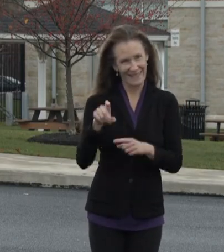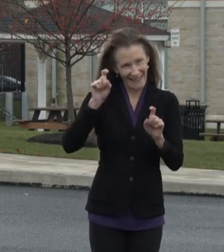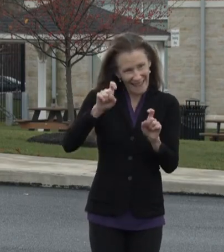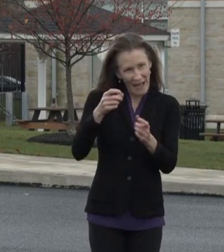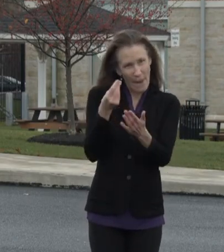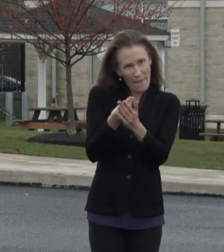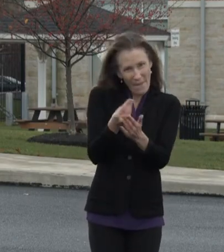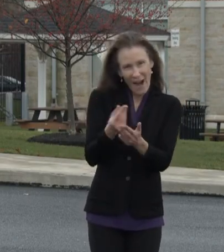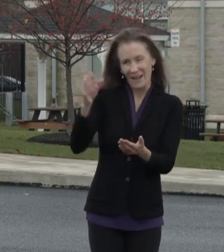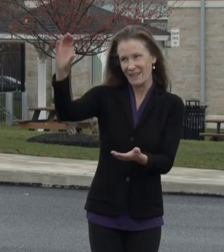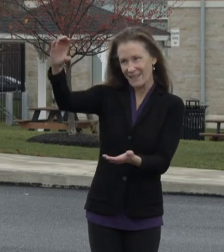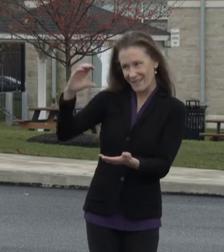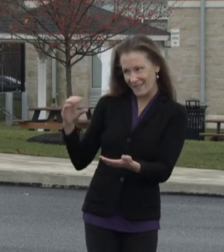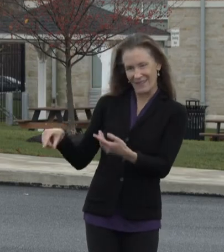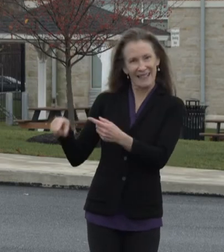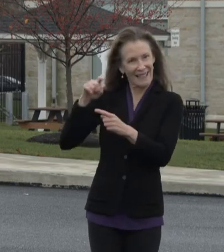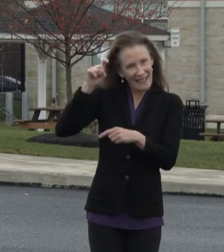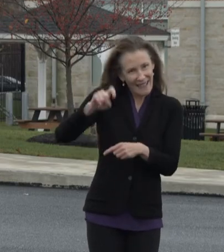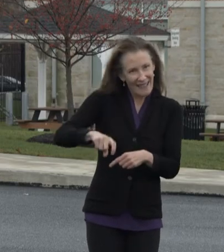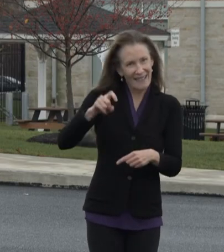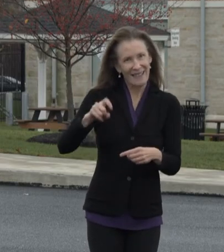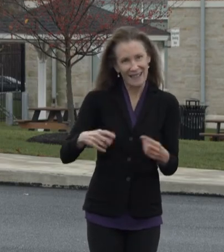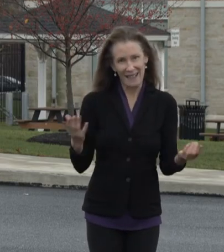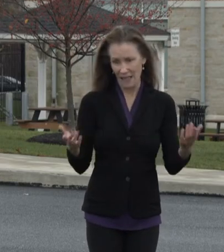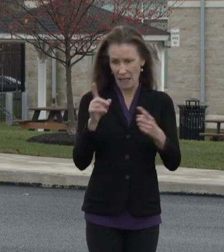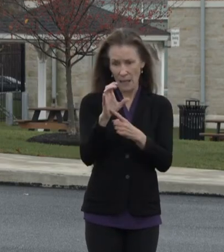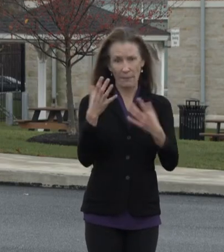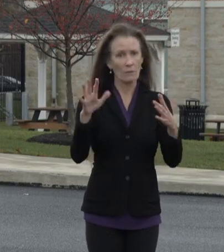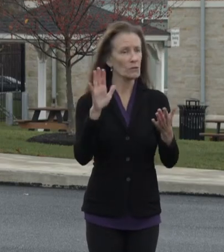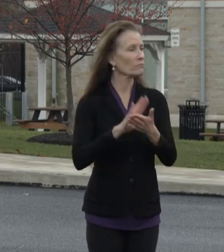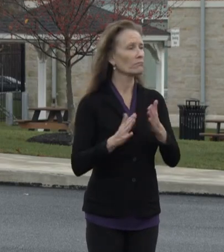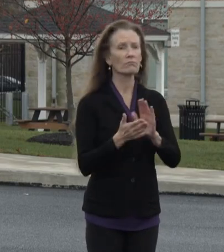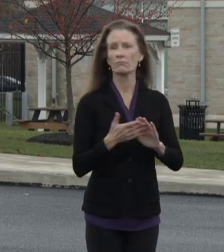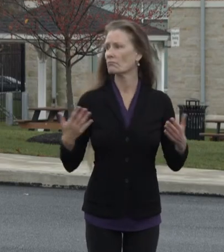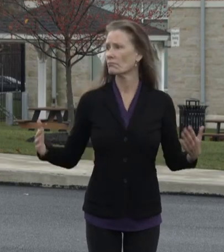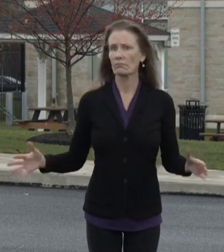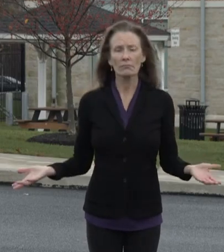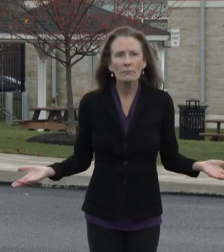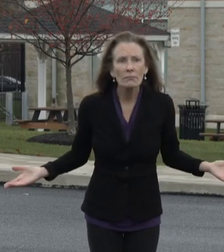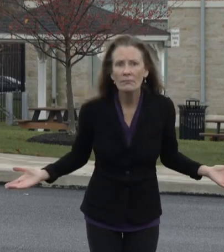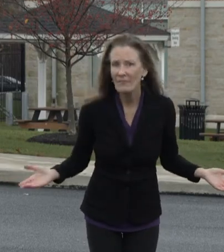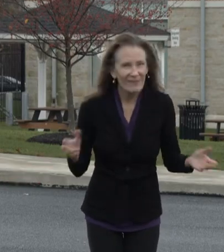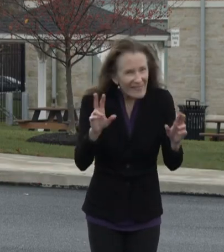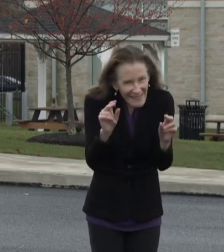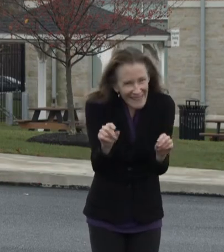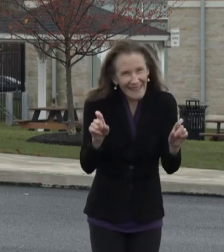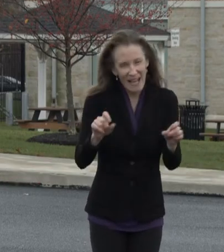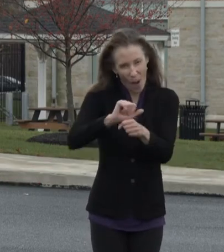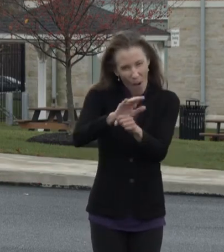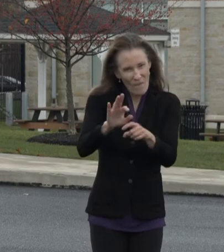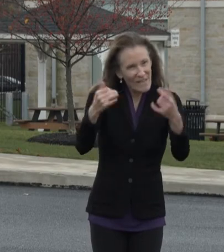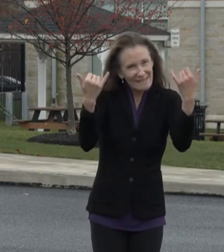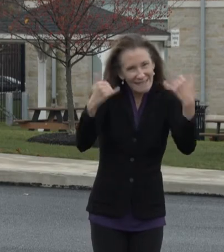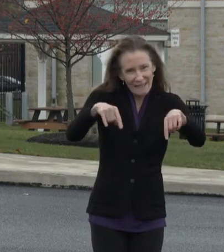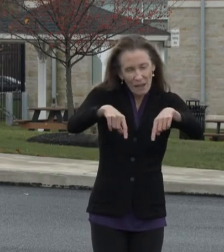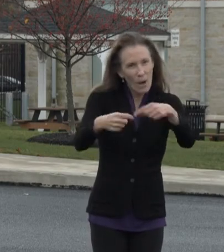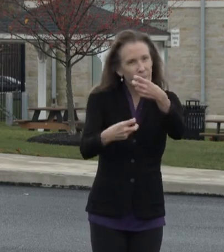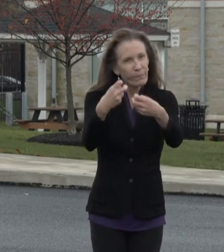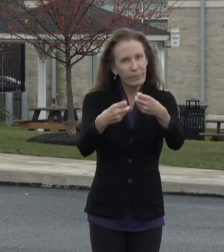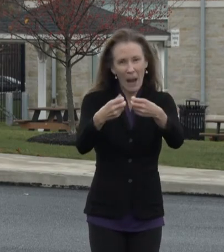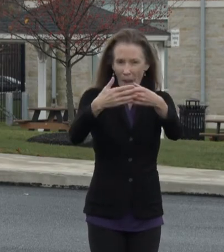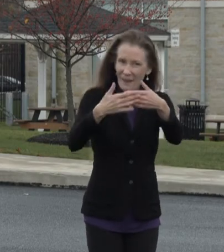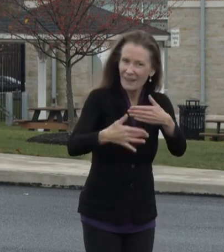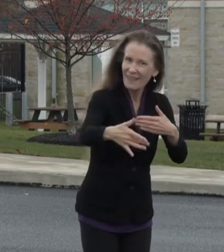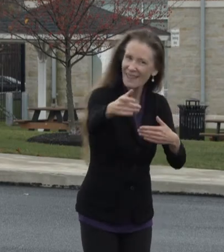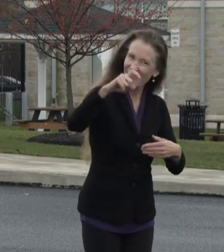expectation is that this isn't going to end. We've got a ways to go. So to be able to meet the need that we've had in the spring, we're having that need